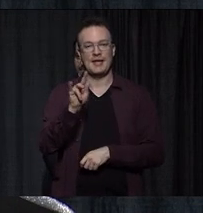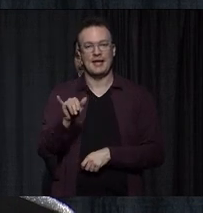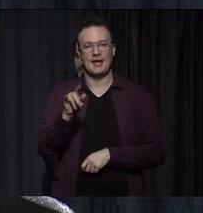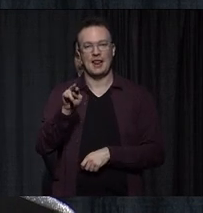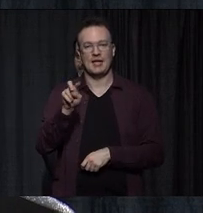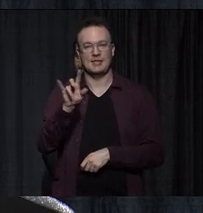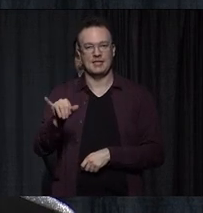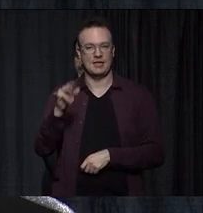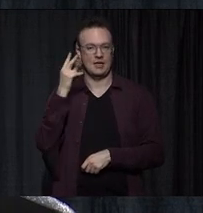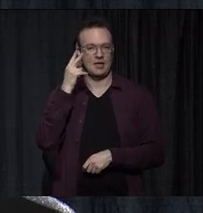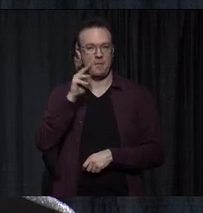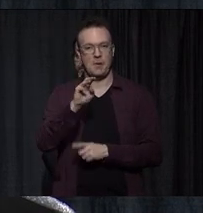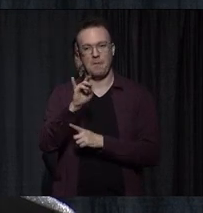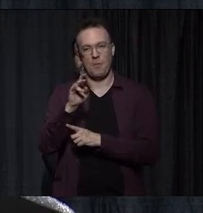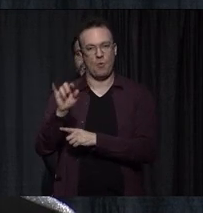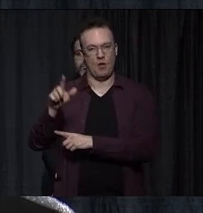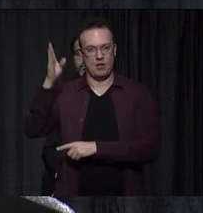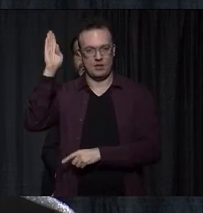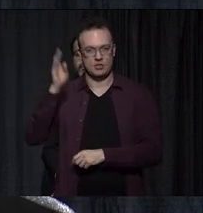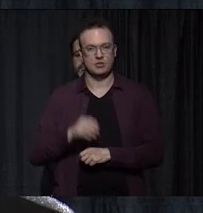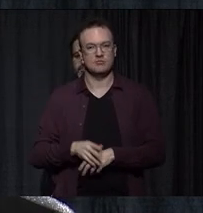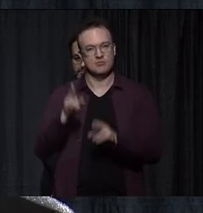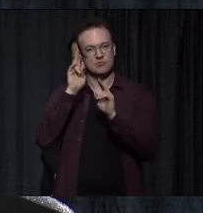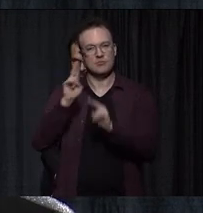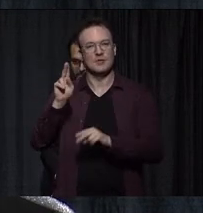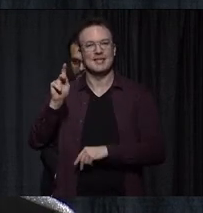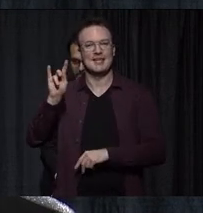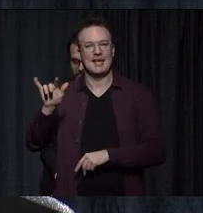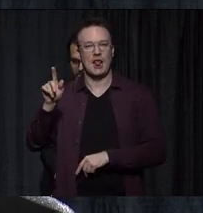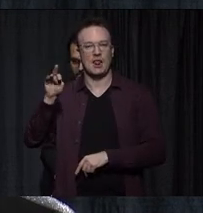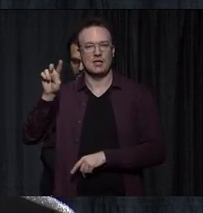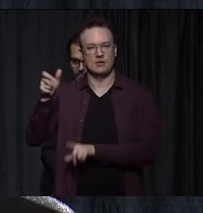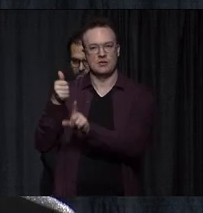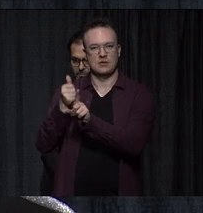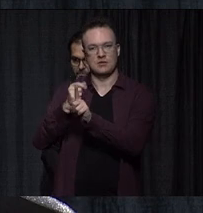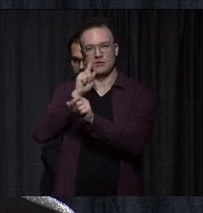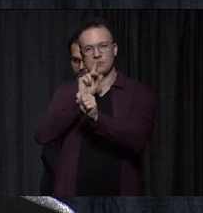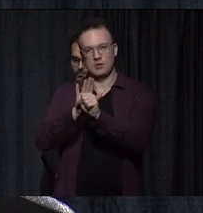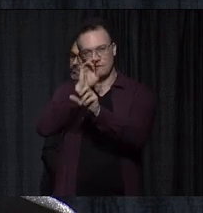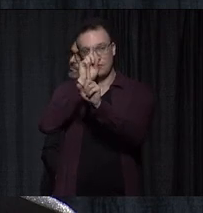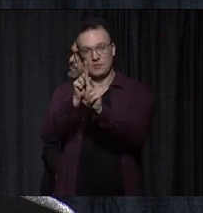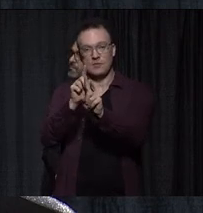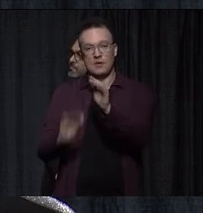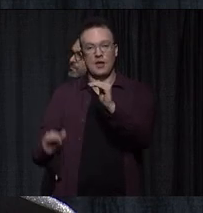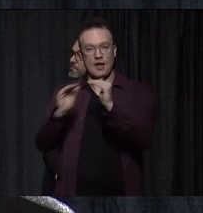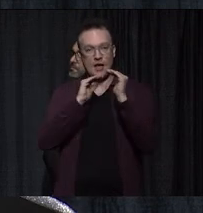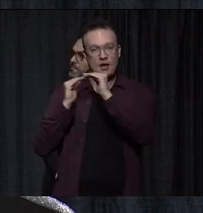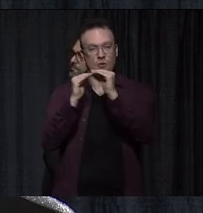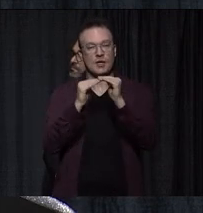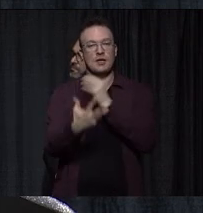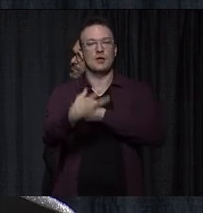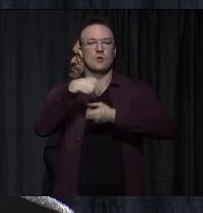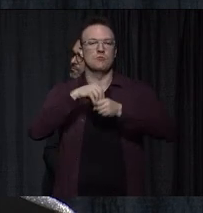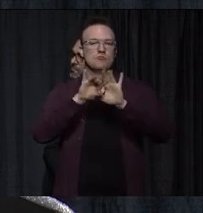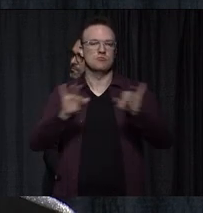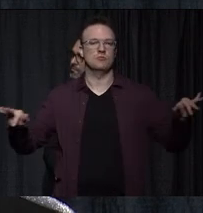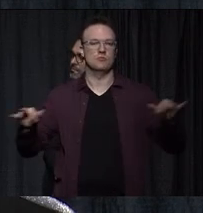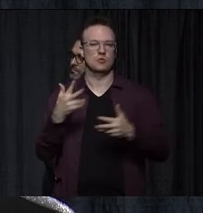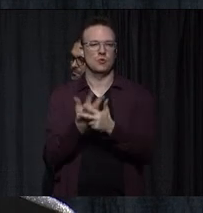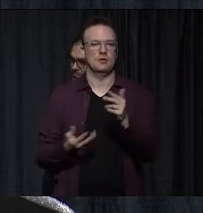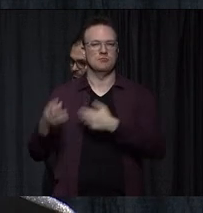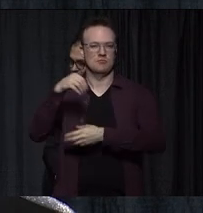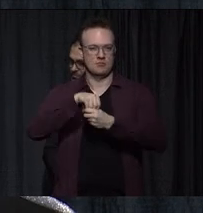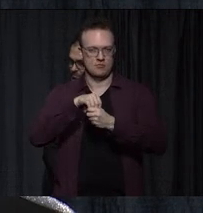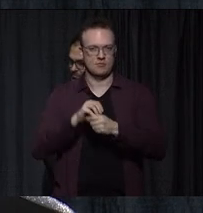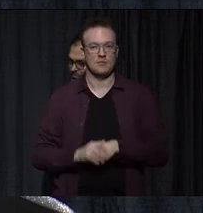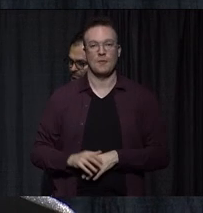Lecture. This lecture honors Kitty Lundy, who was committed to equity, inclusion, and diversity. And